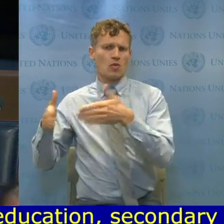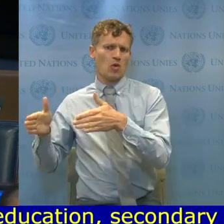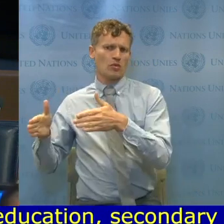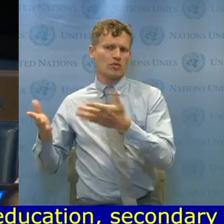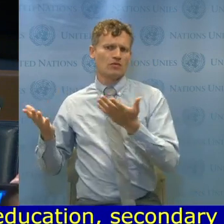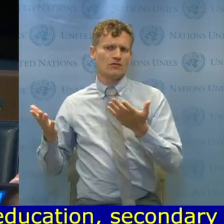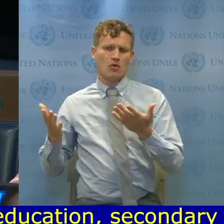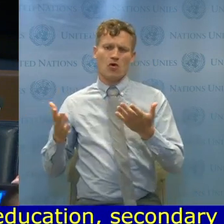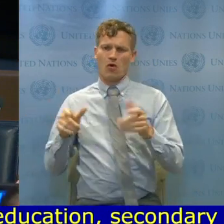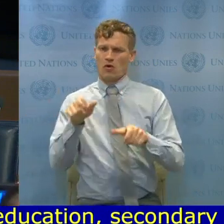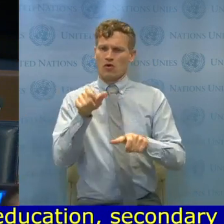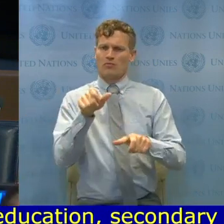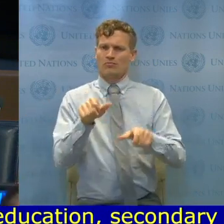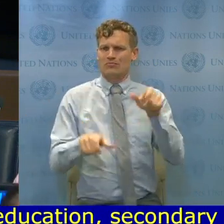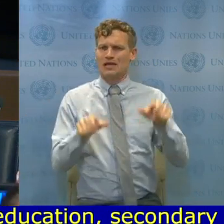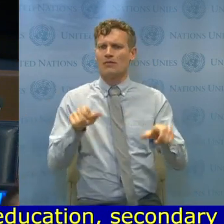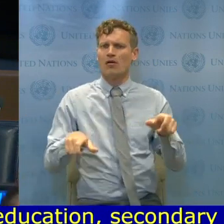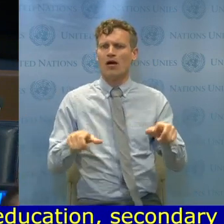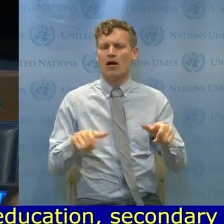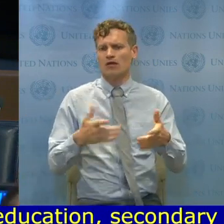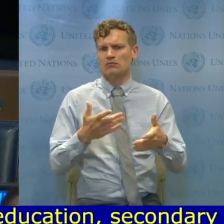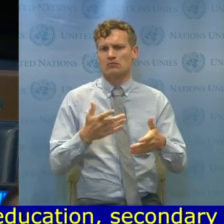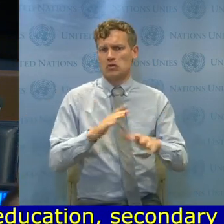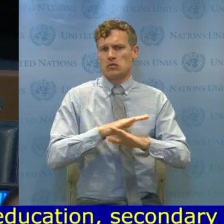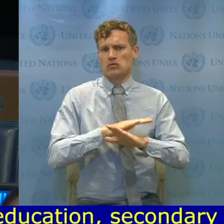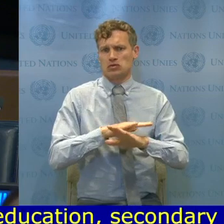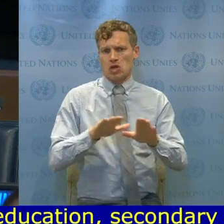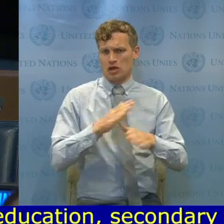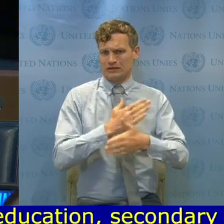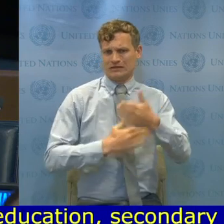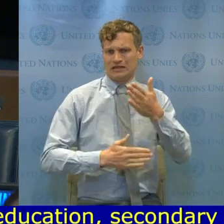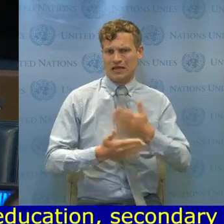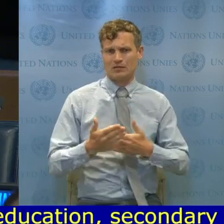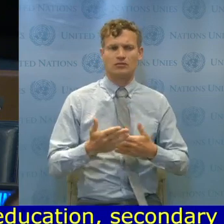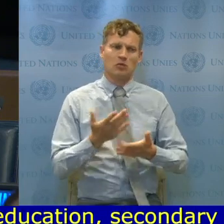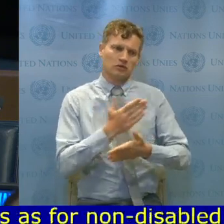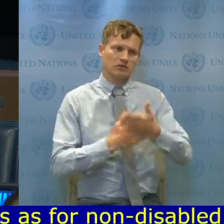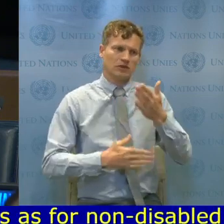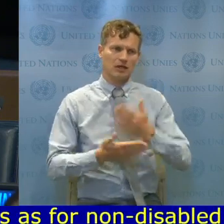non-disabled citizens. At present, a disabled